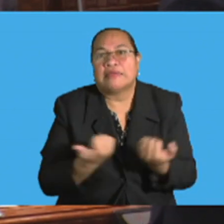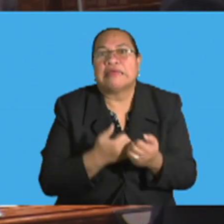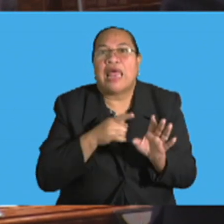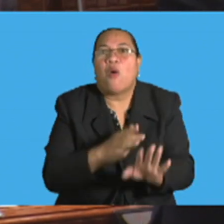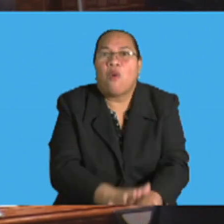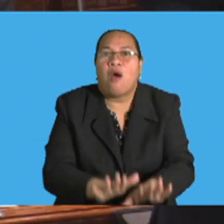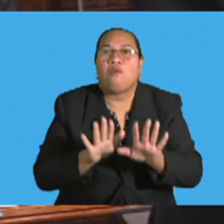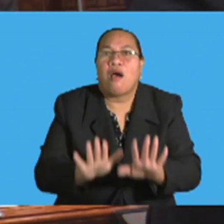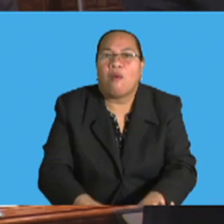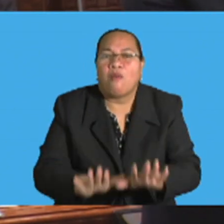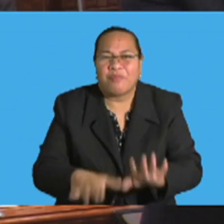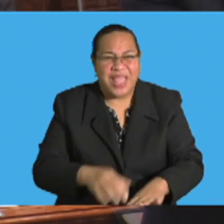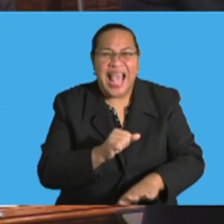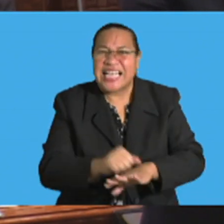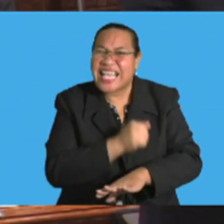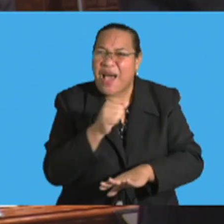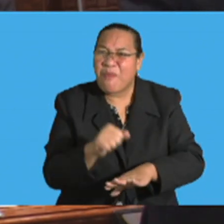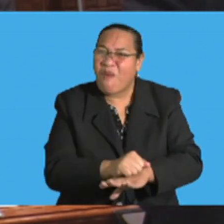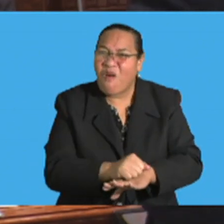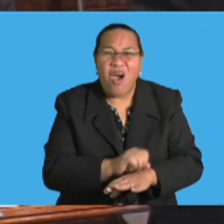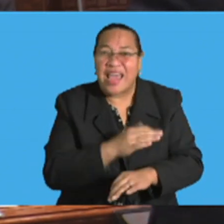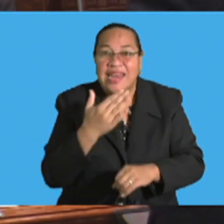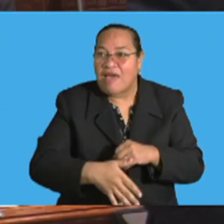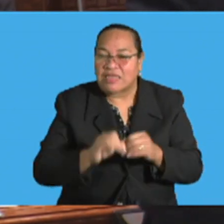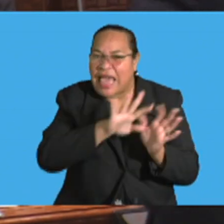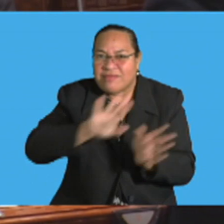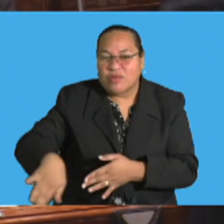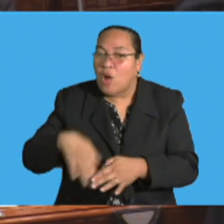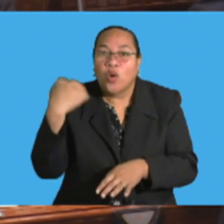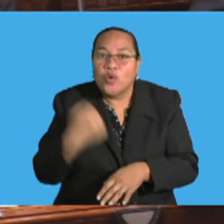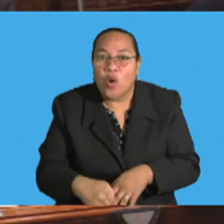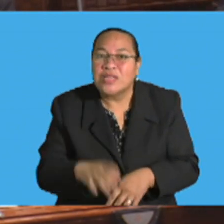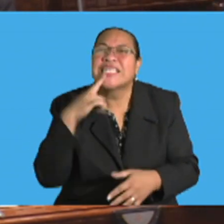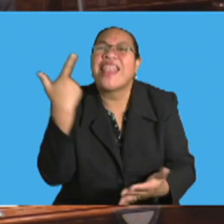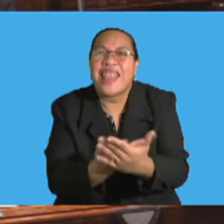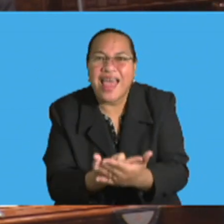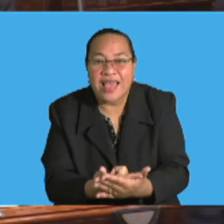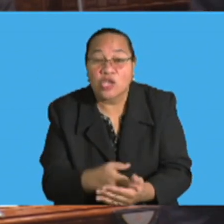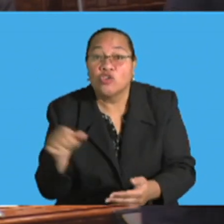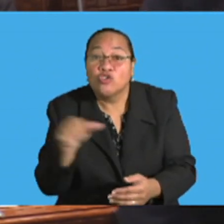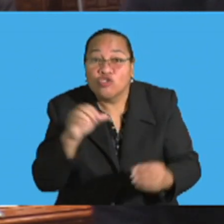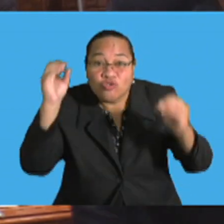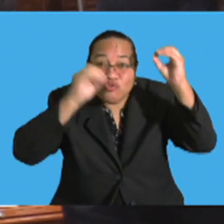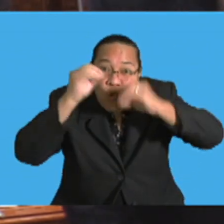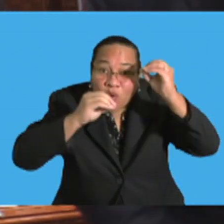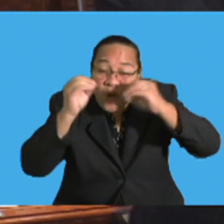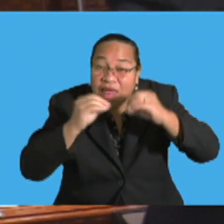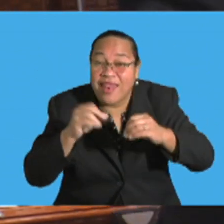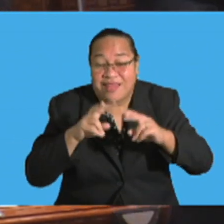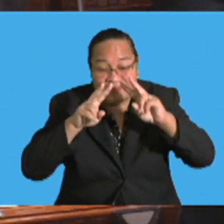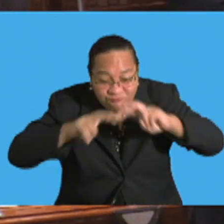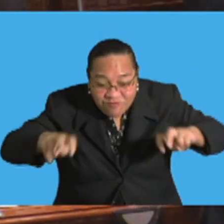reject A350. This is what the statement implies. If you just simply Google and Google